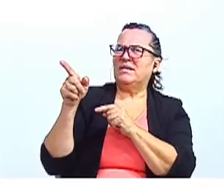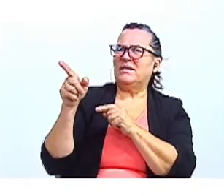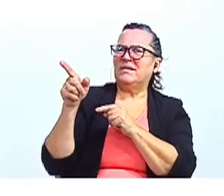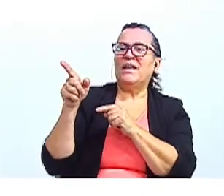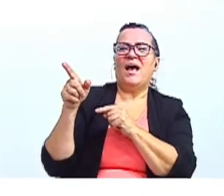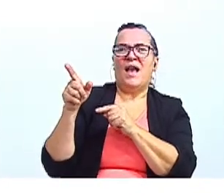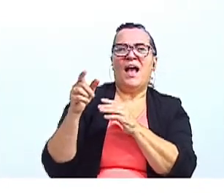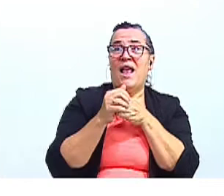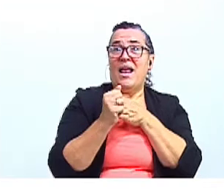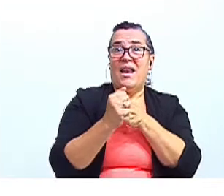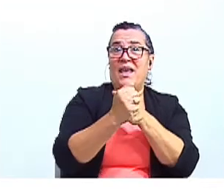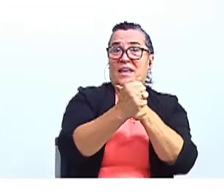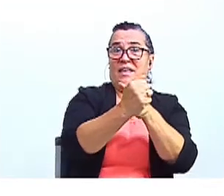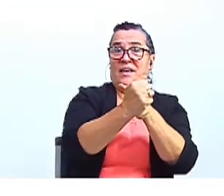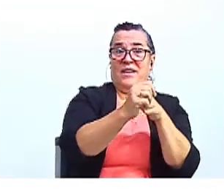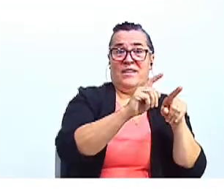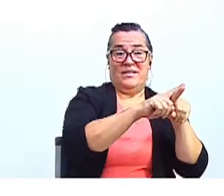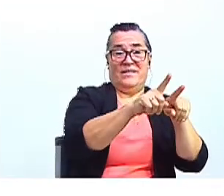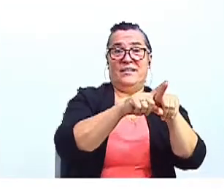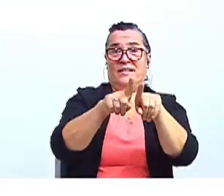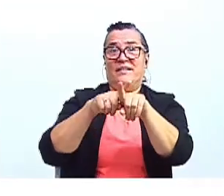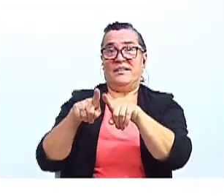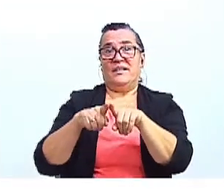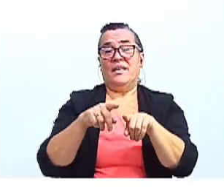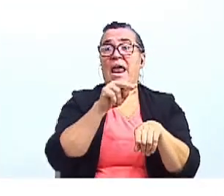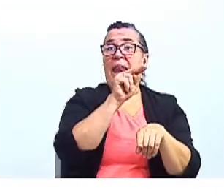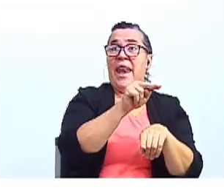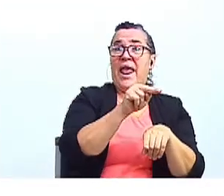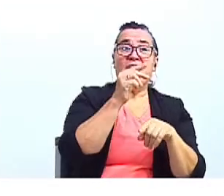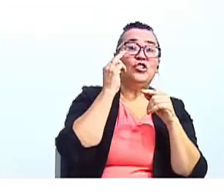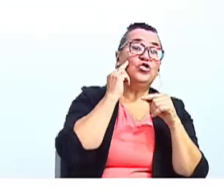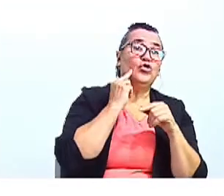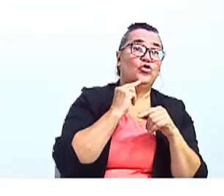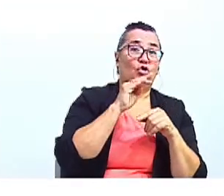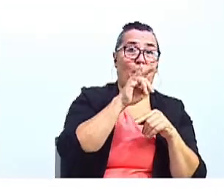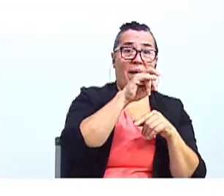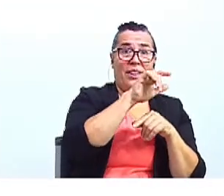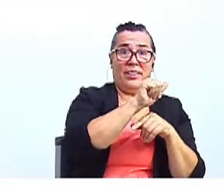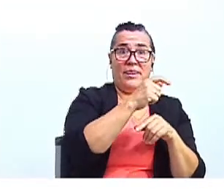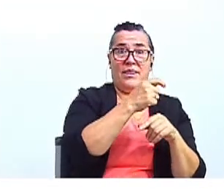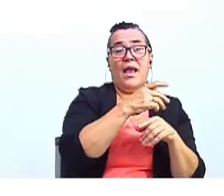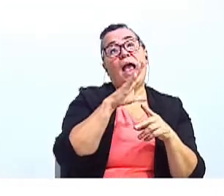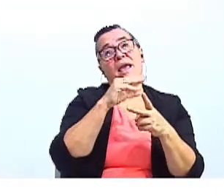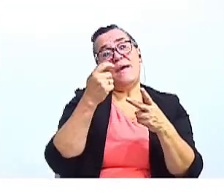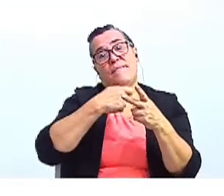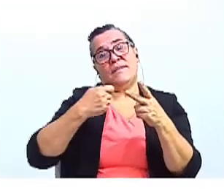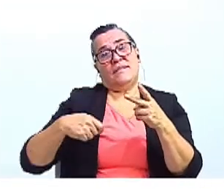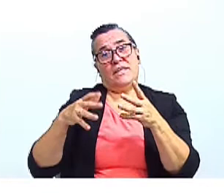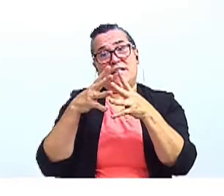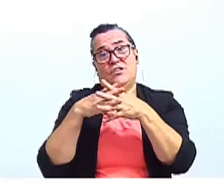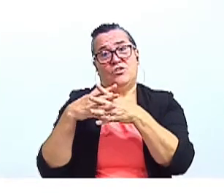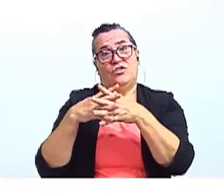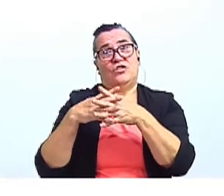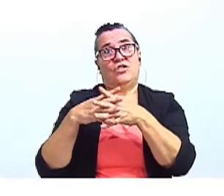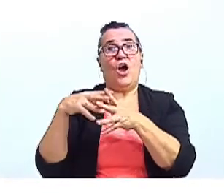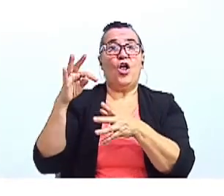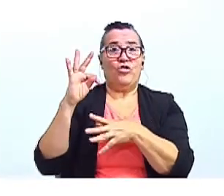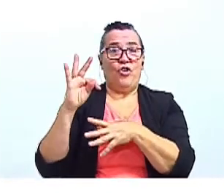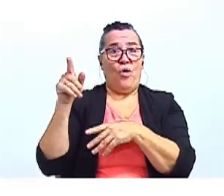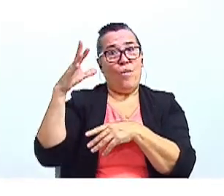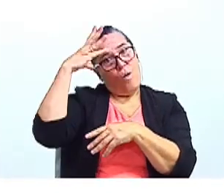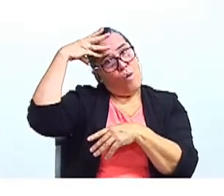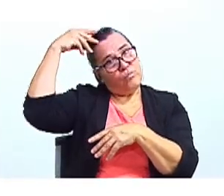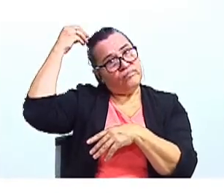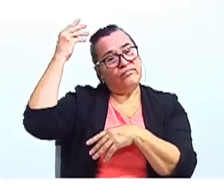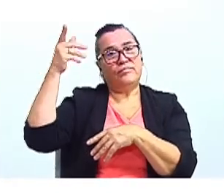leaders. Here we have Nelson Mandela, right? And the President of the United States, Trump. Next one,